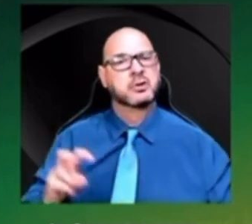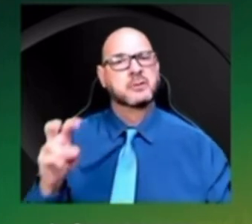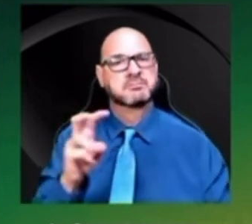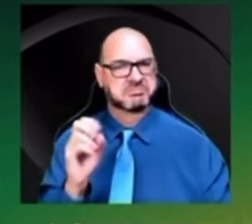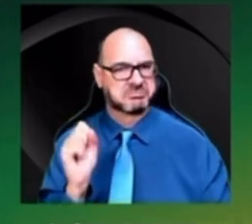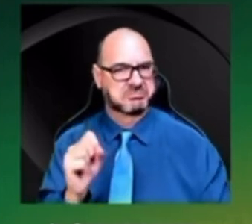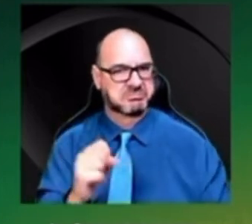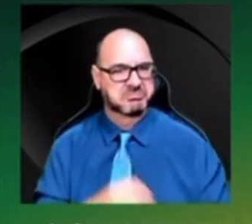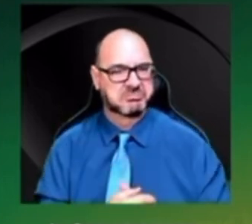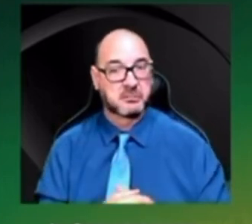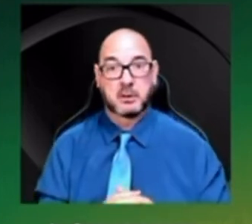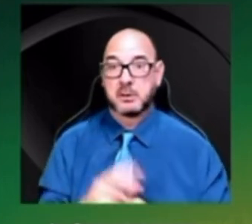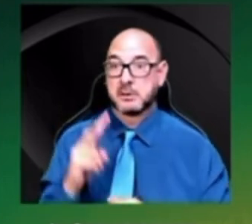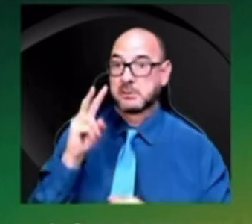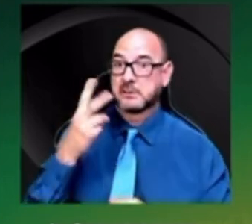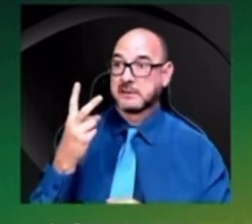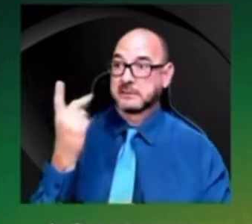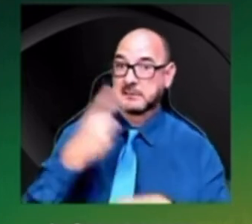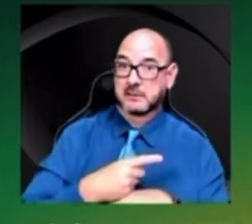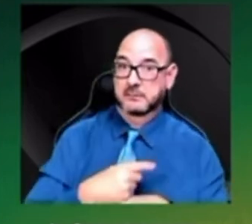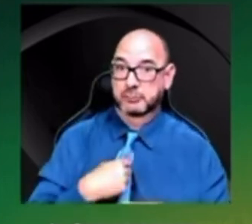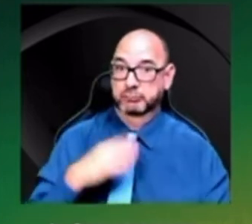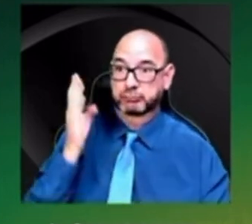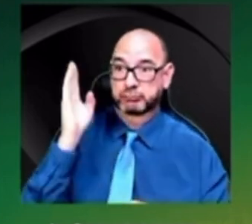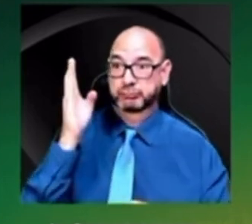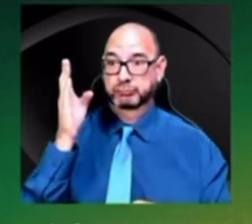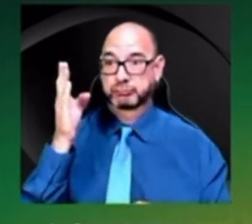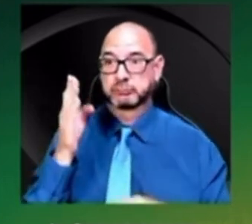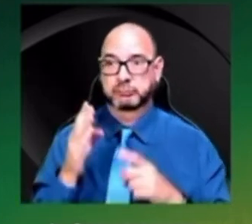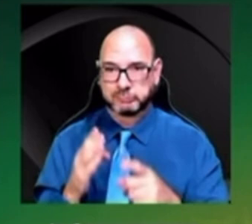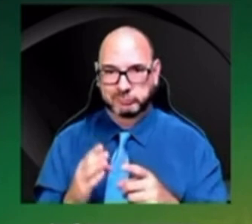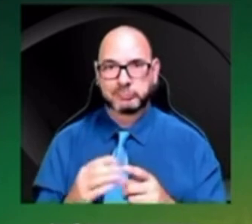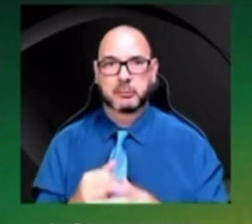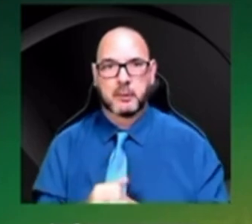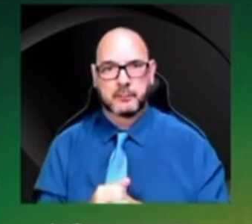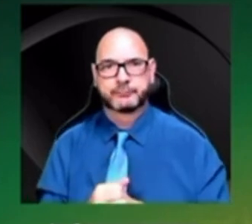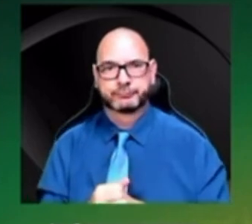gave at Black Star Monument. Thank you so much.